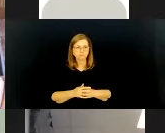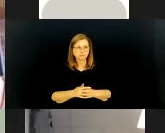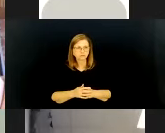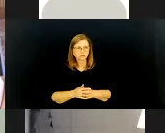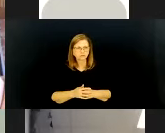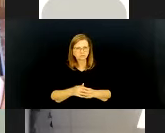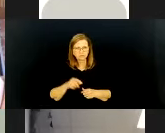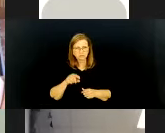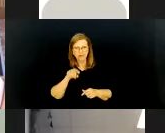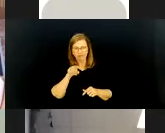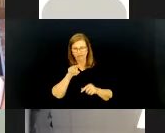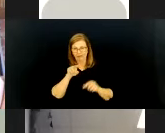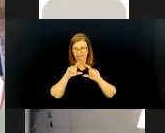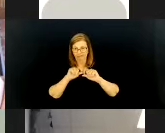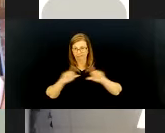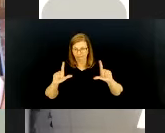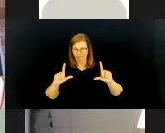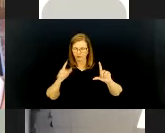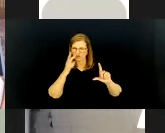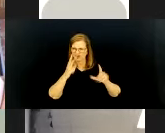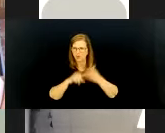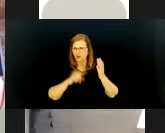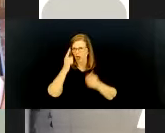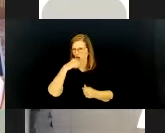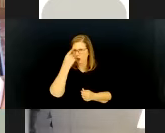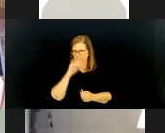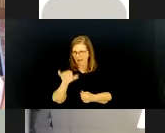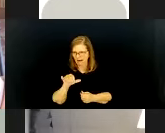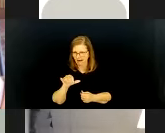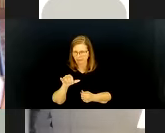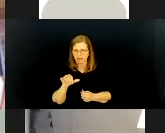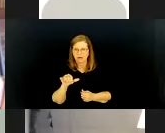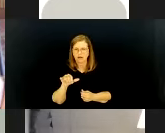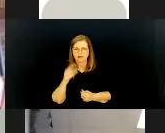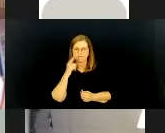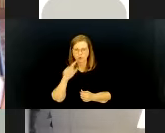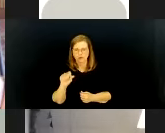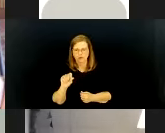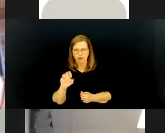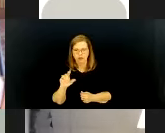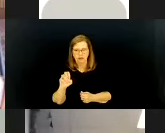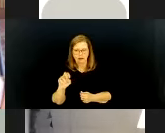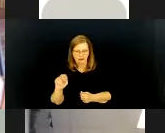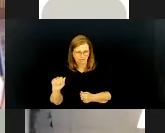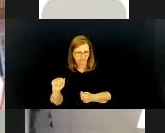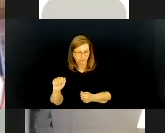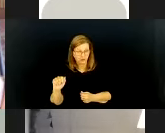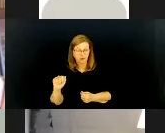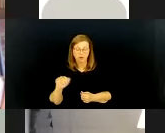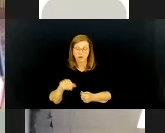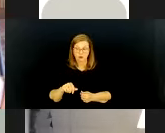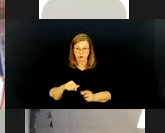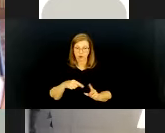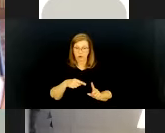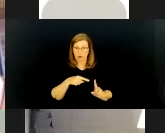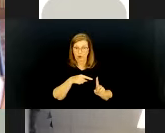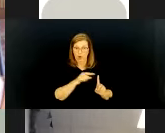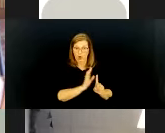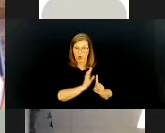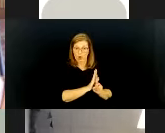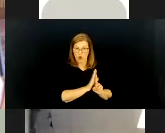see what that looks like for Selena. So her 10th